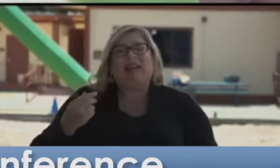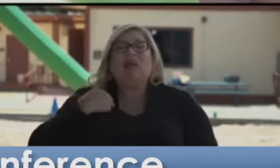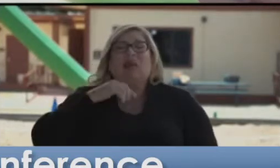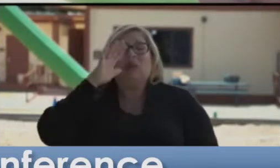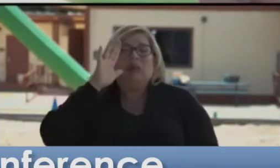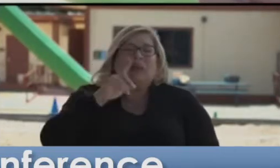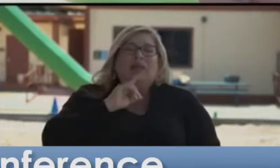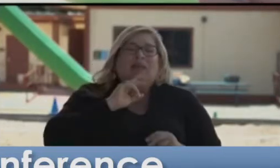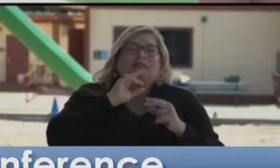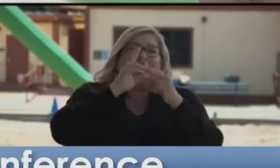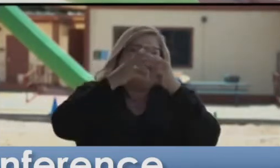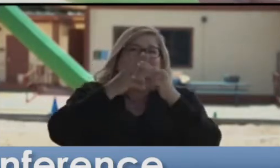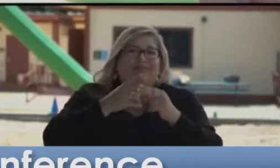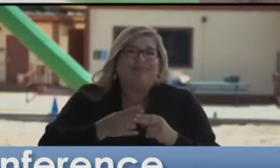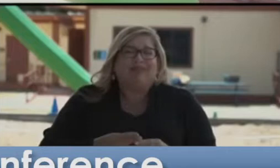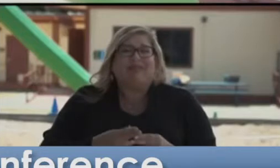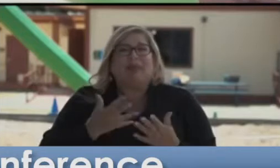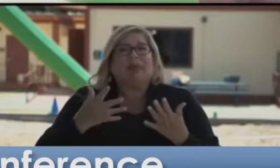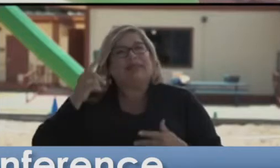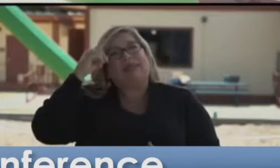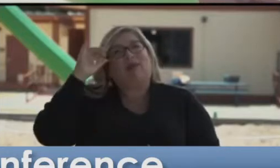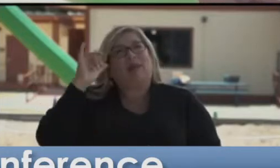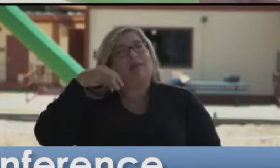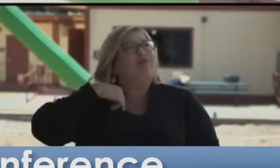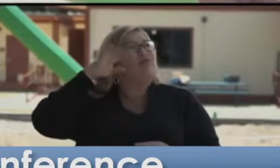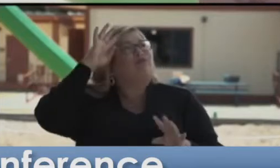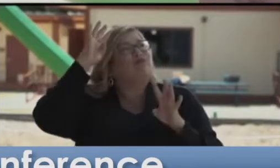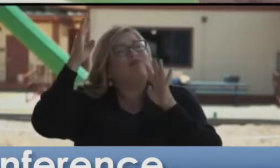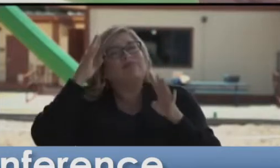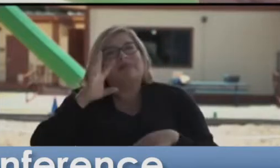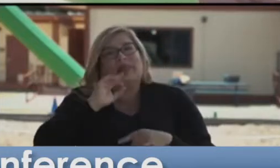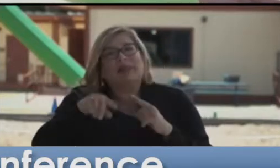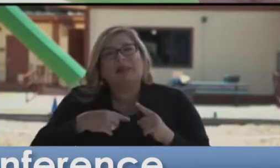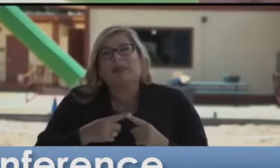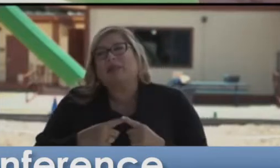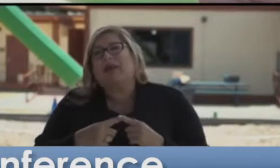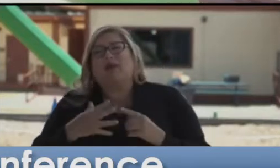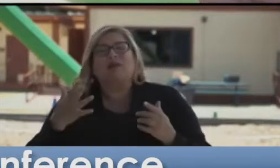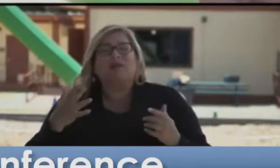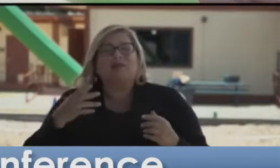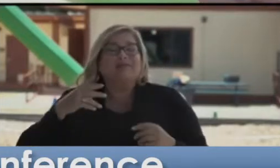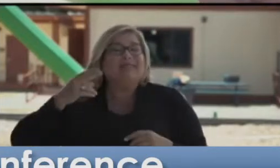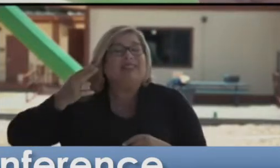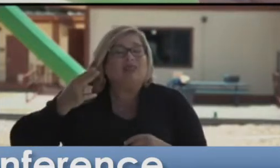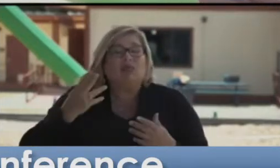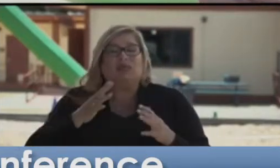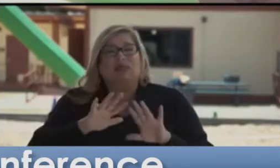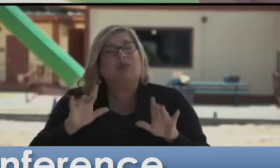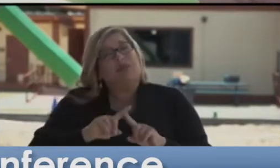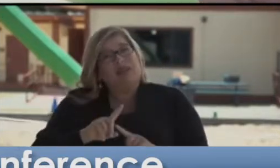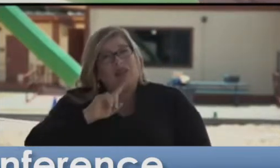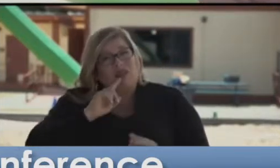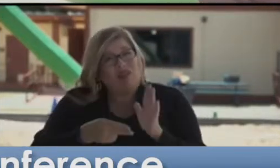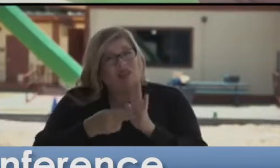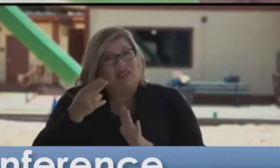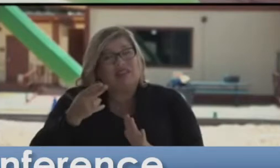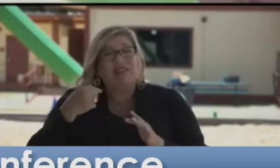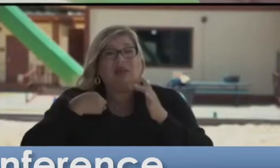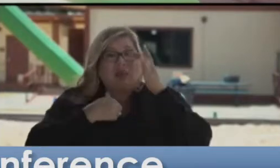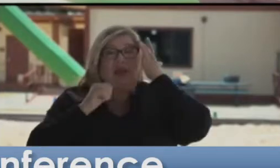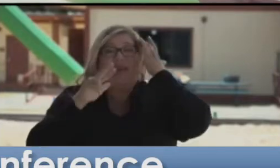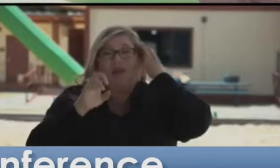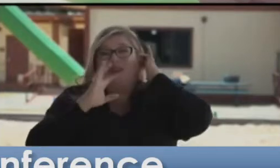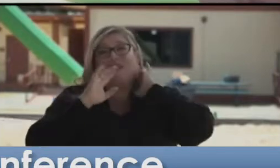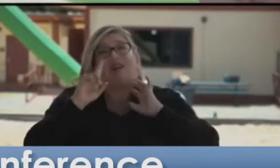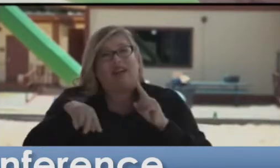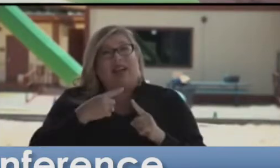a lot that may sound like hyperbole, talking in historic terms, transformative terms. But the reality is we are talking in historic